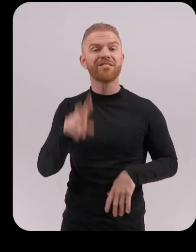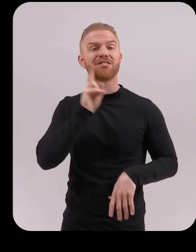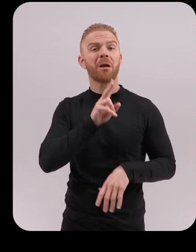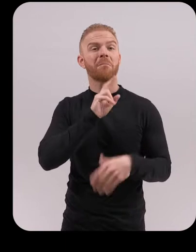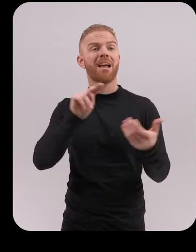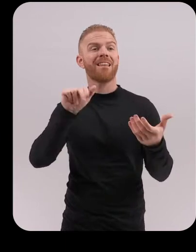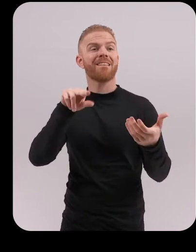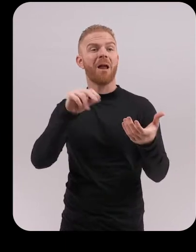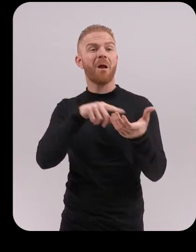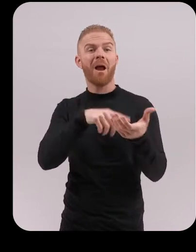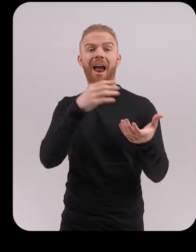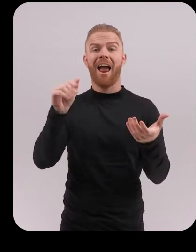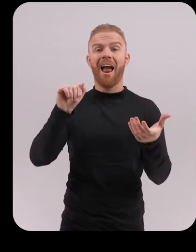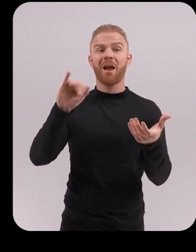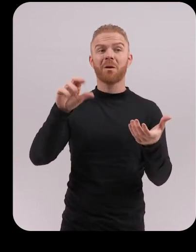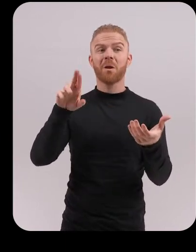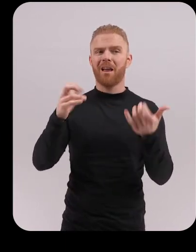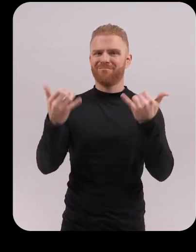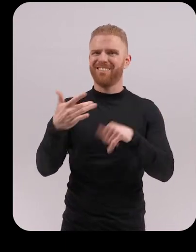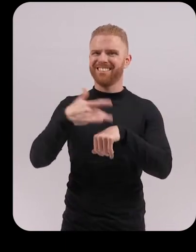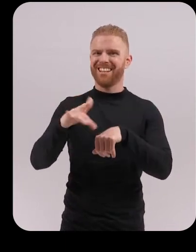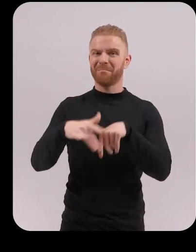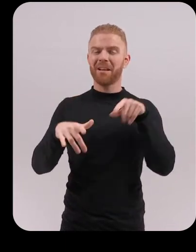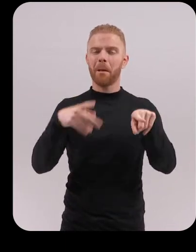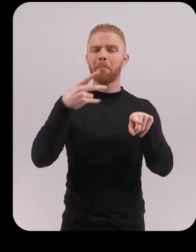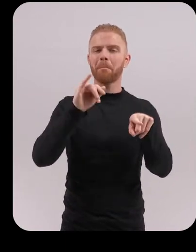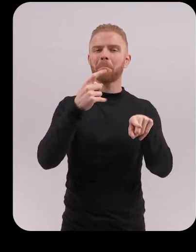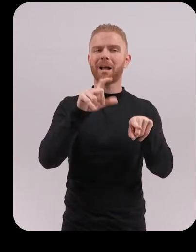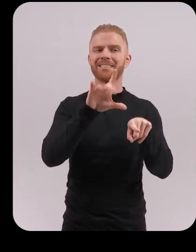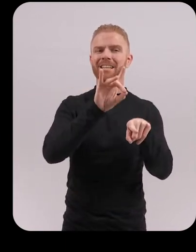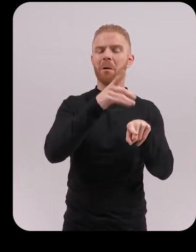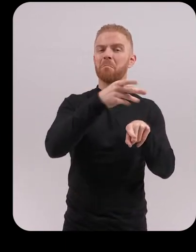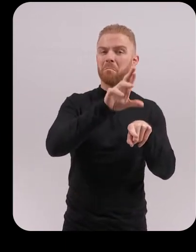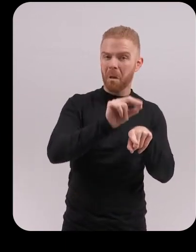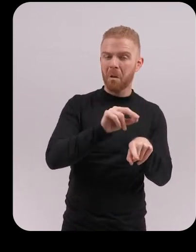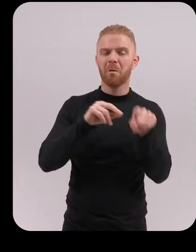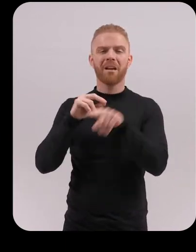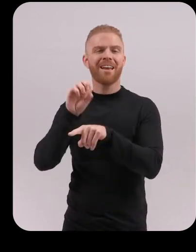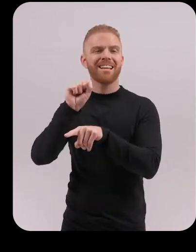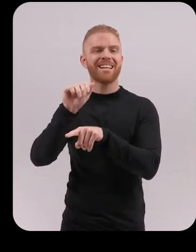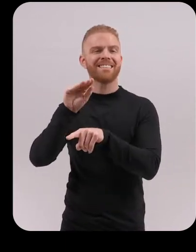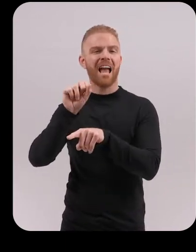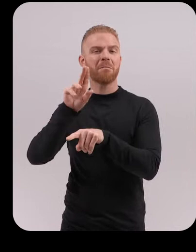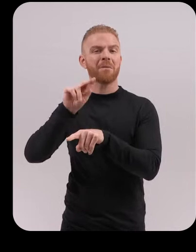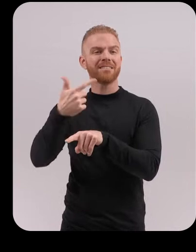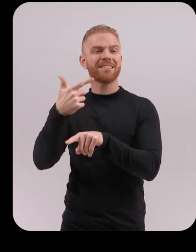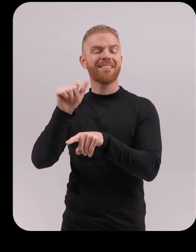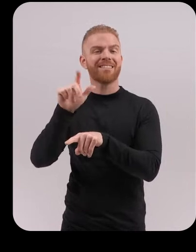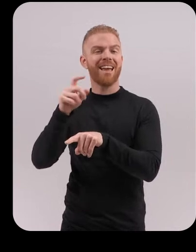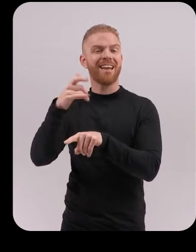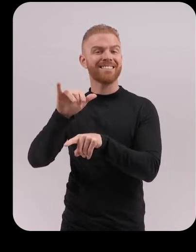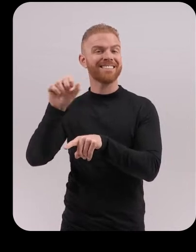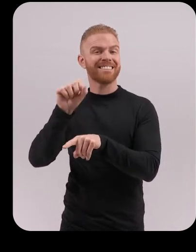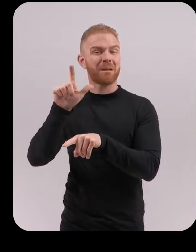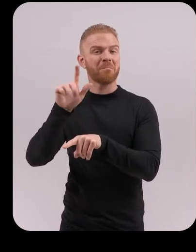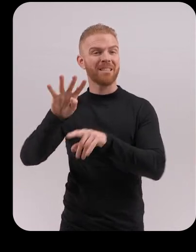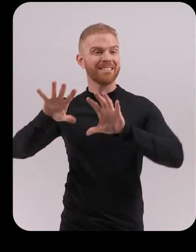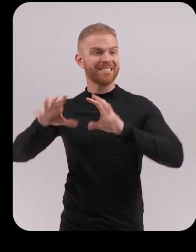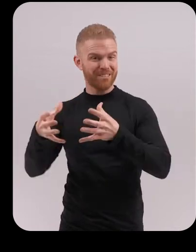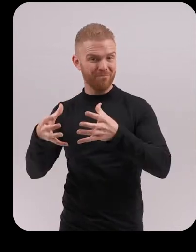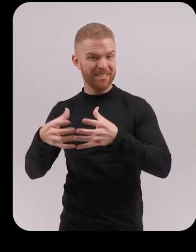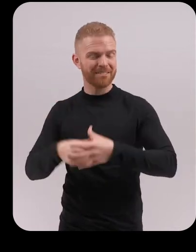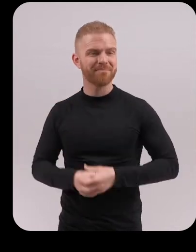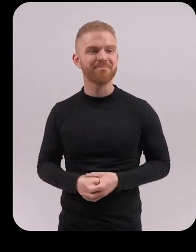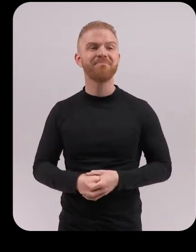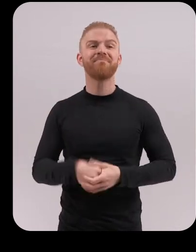Nano and AI Core are currently available on the Pixel 8 Pro and Samsung Galaxy S24 series, and as